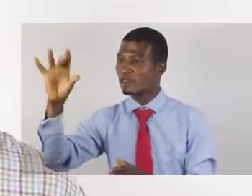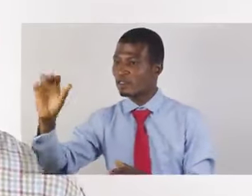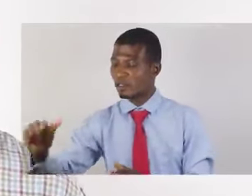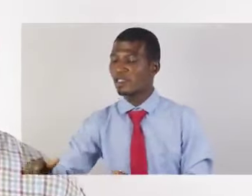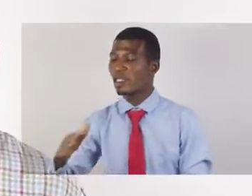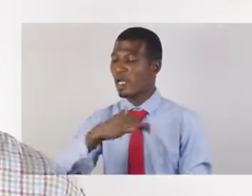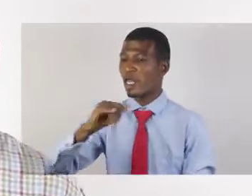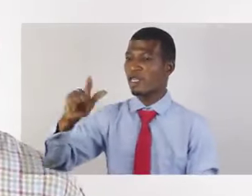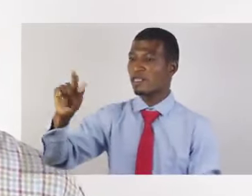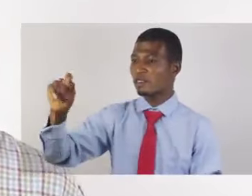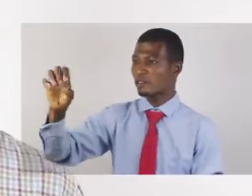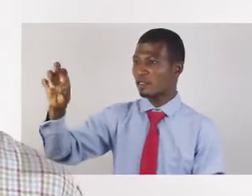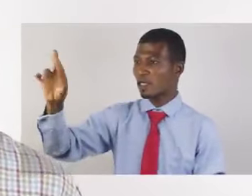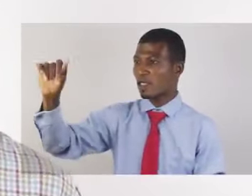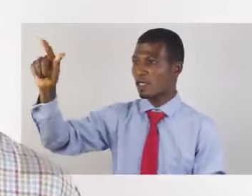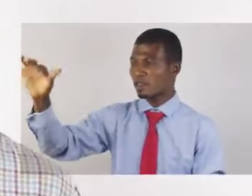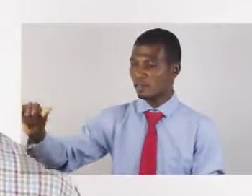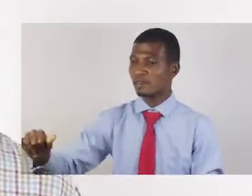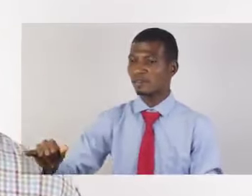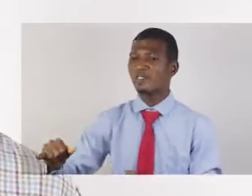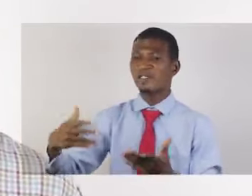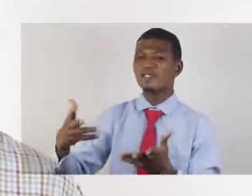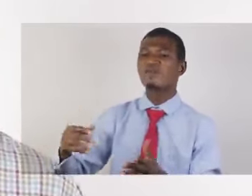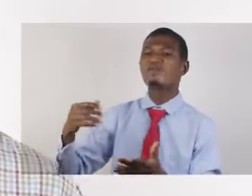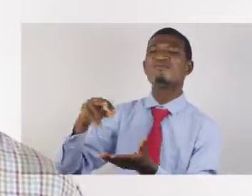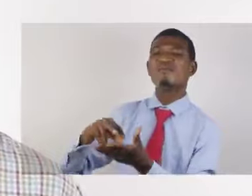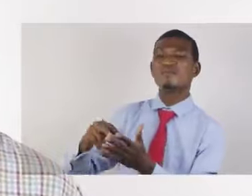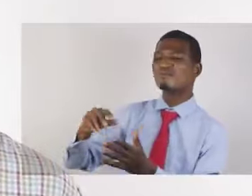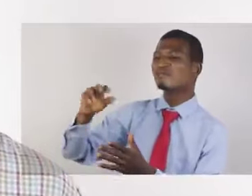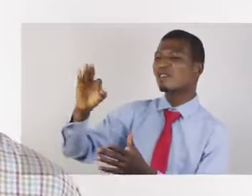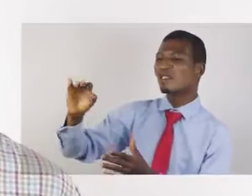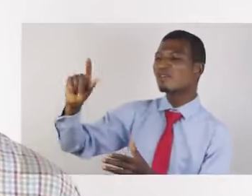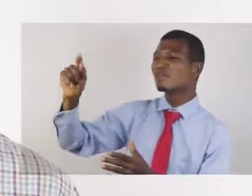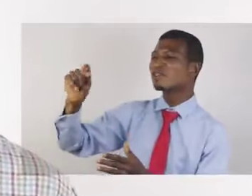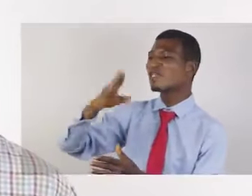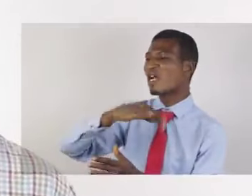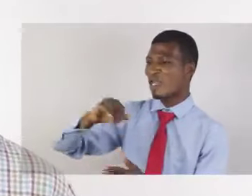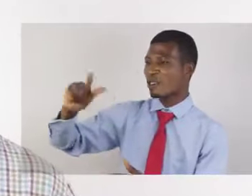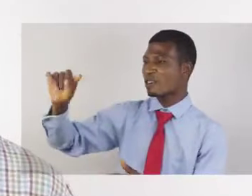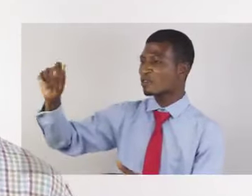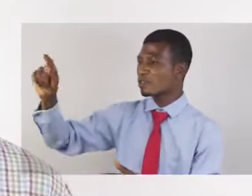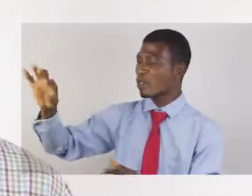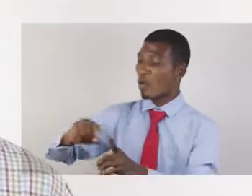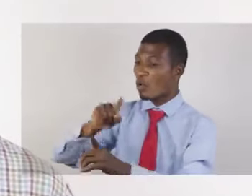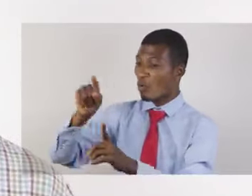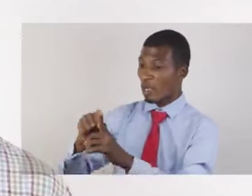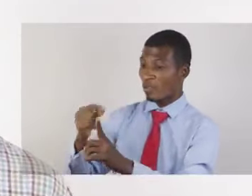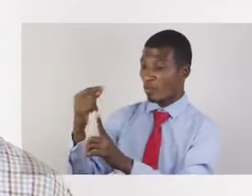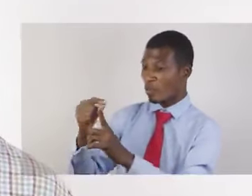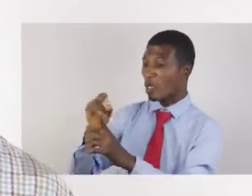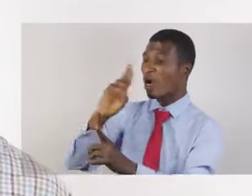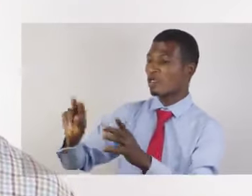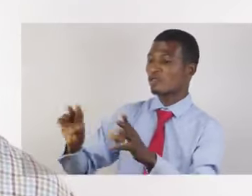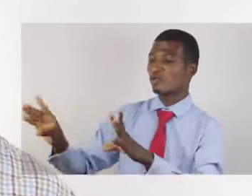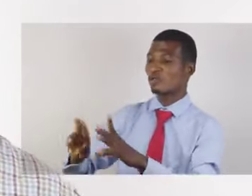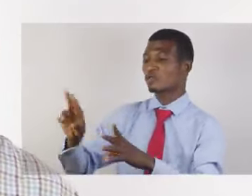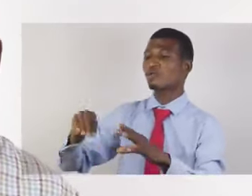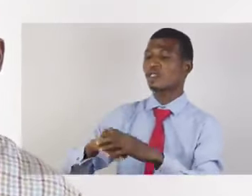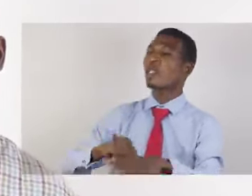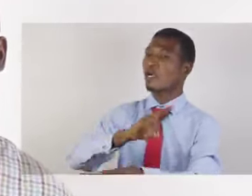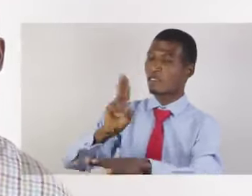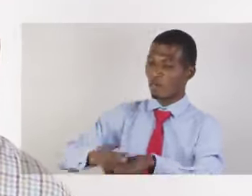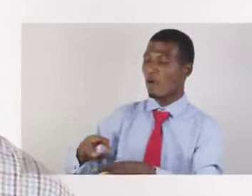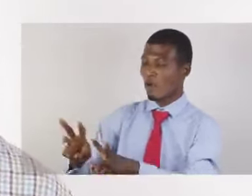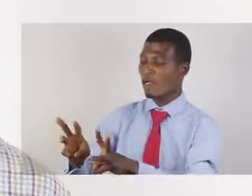figuratively and literally. Now, what do we mean by figurative and literal? When words are used in their ordinary